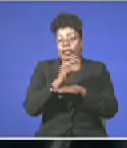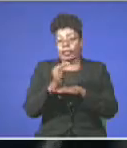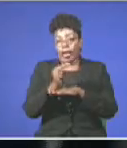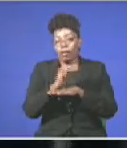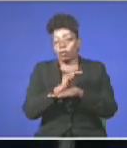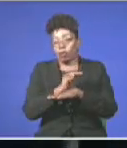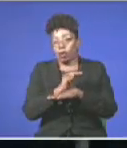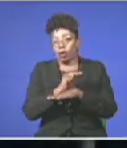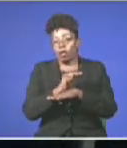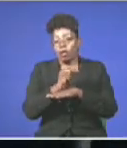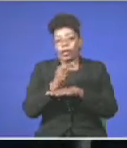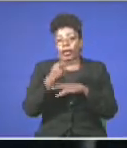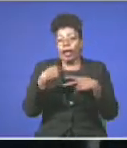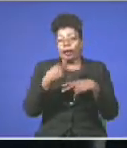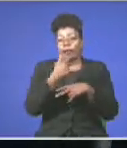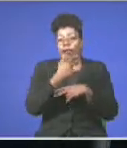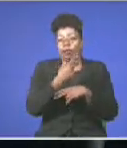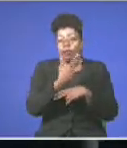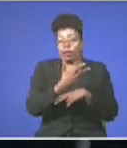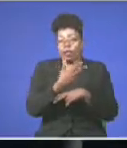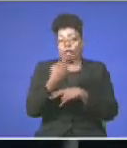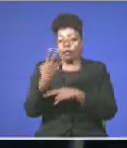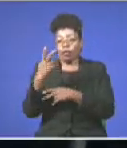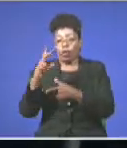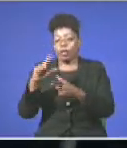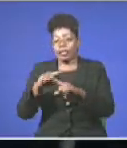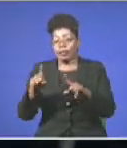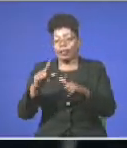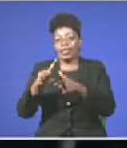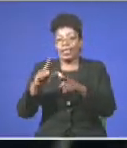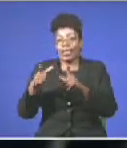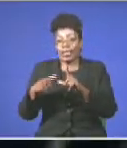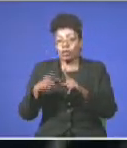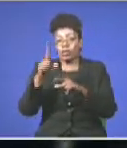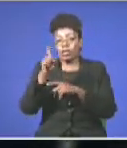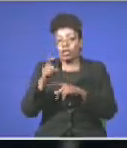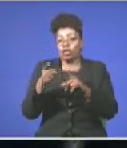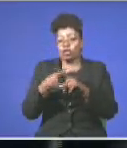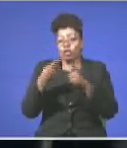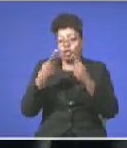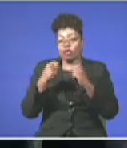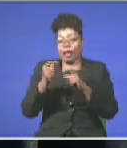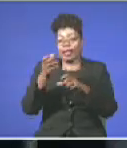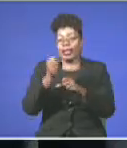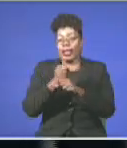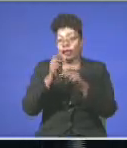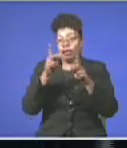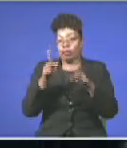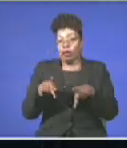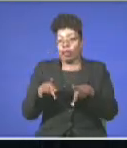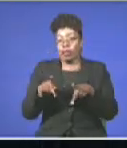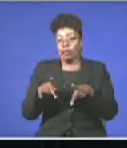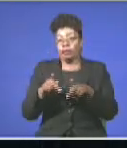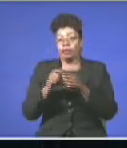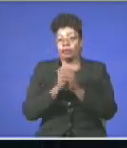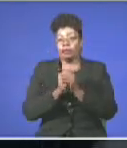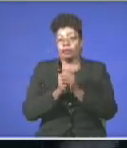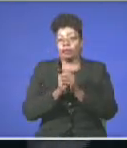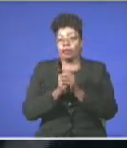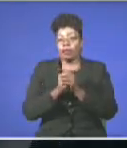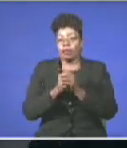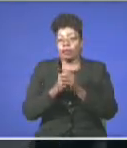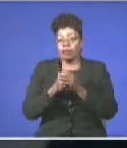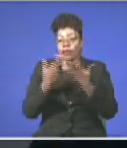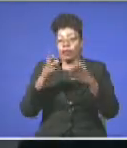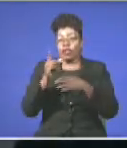Nassau have three, four different leagues. We need to try and get everybody. We did the